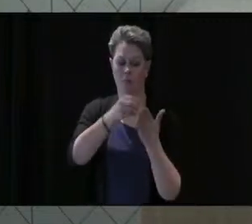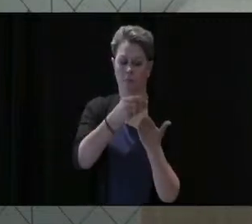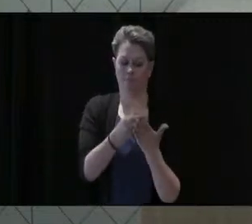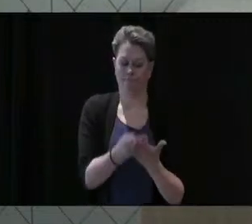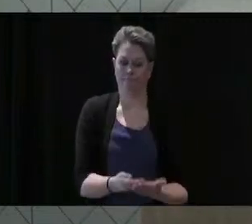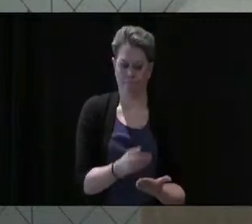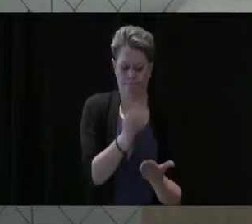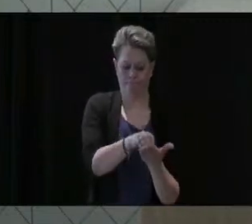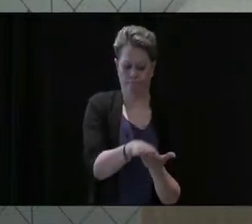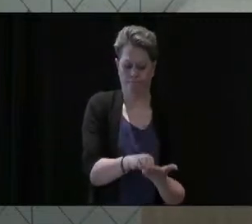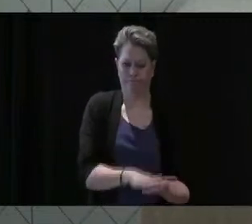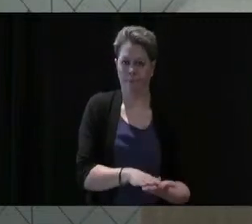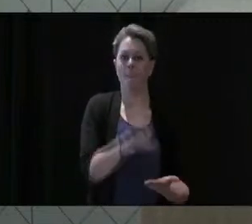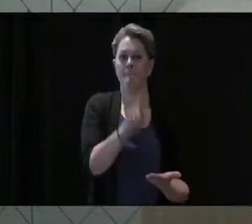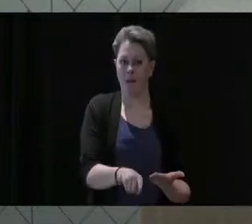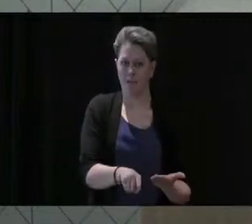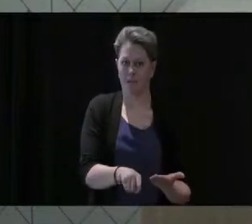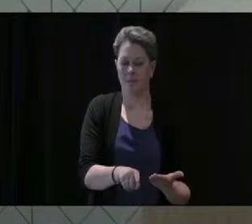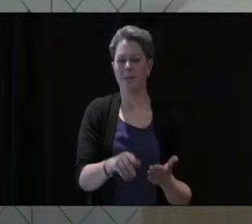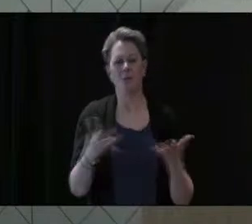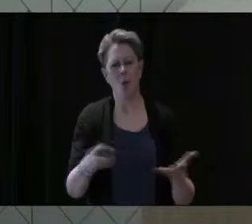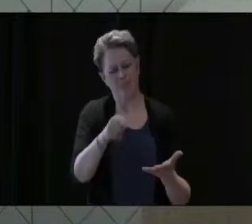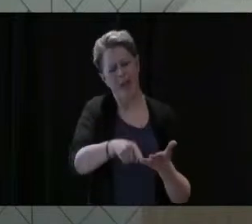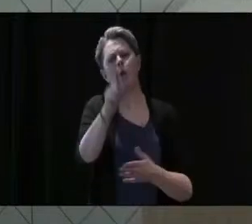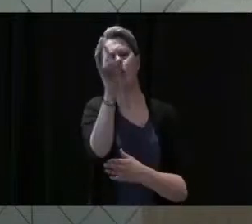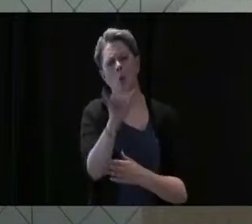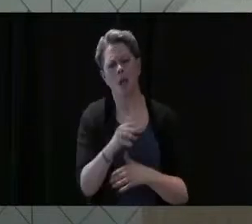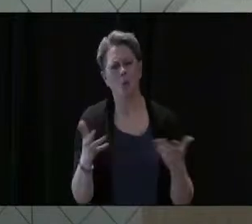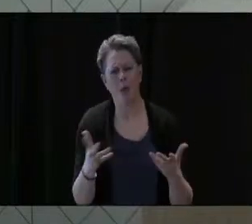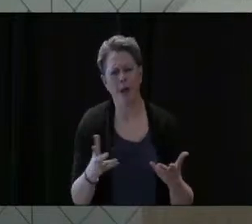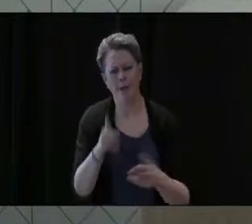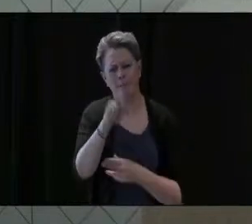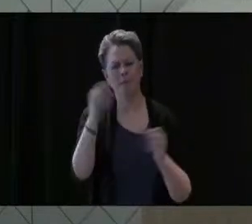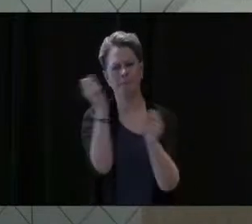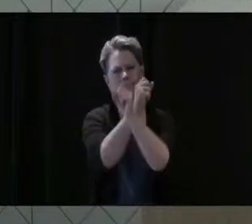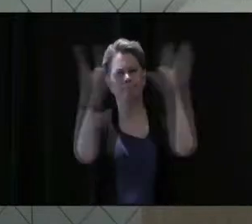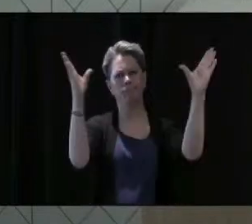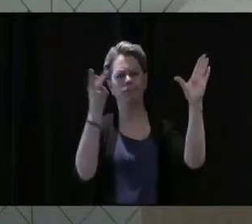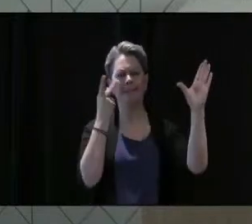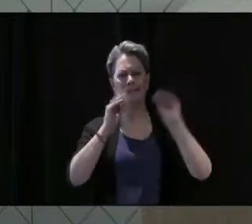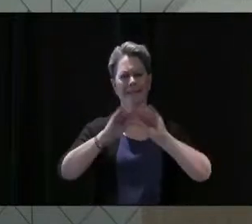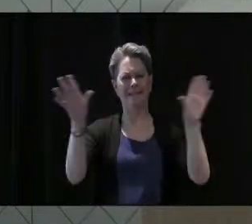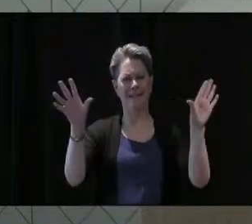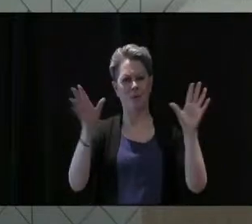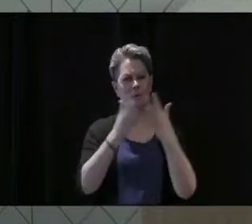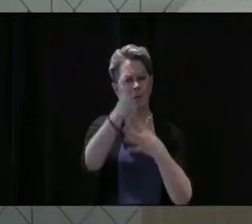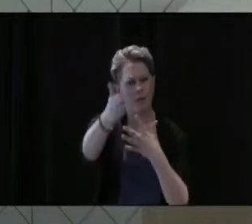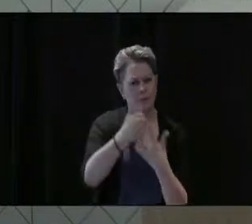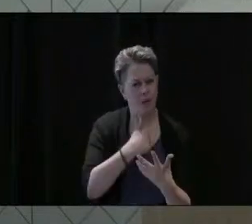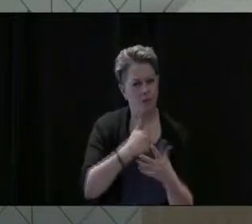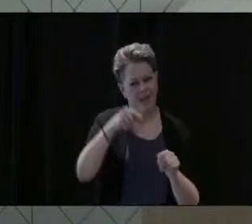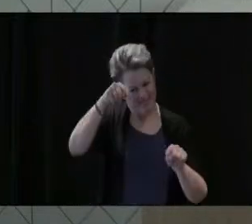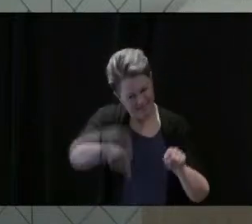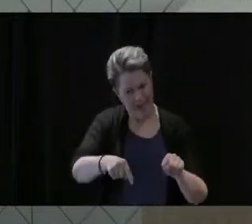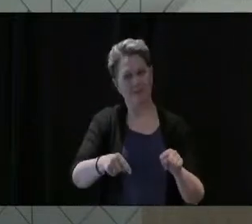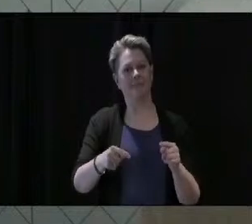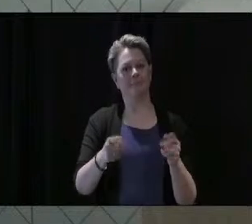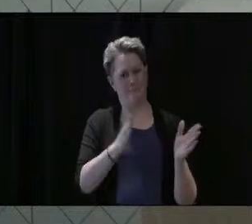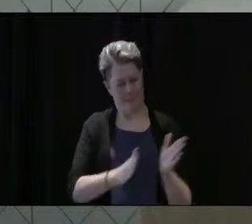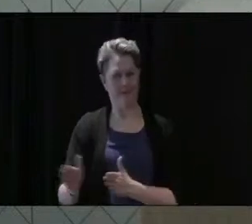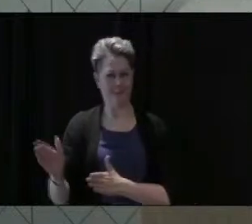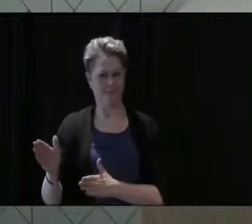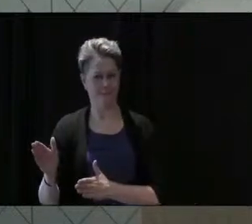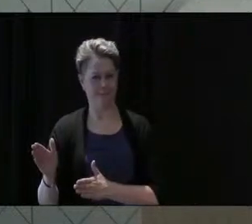do? So a planning year, you know, there are many things that would have to be done in that planning